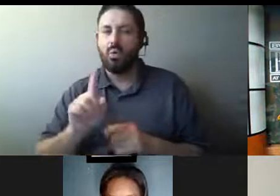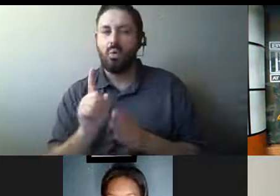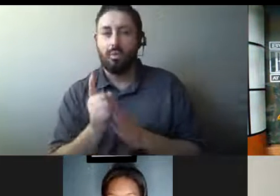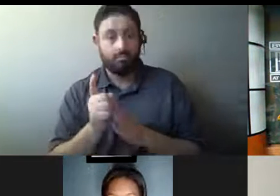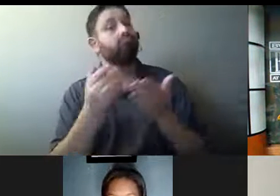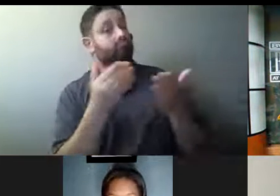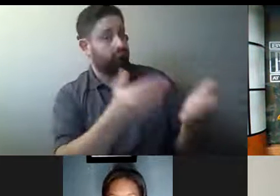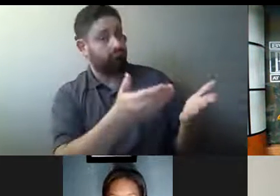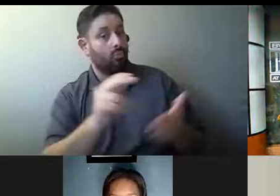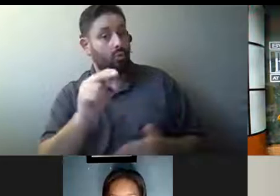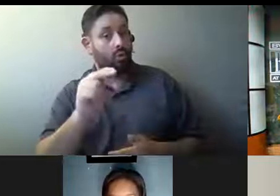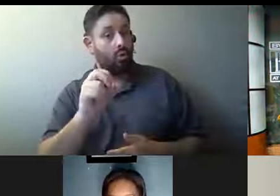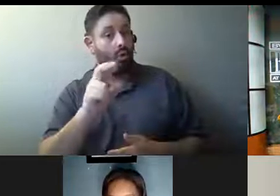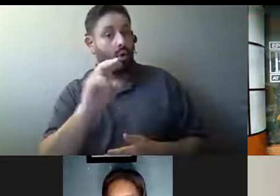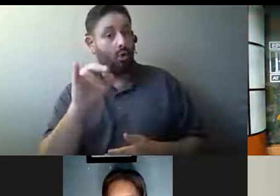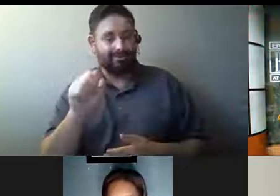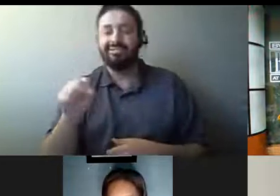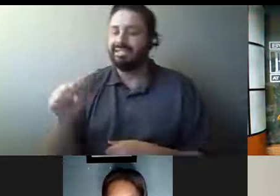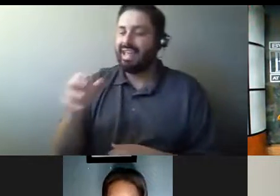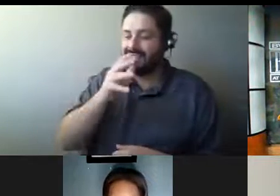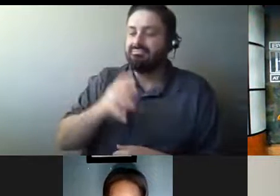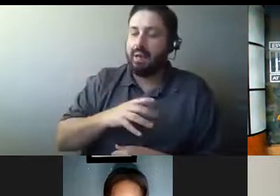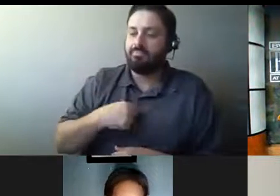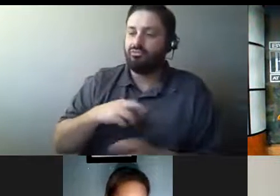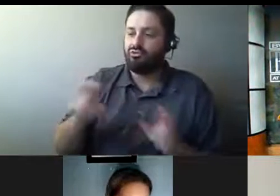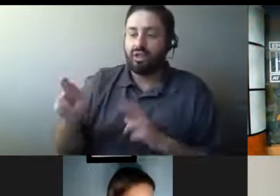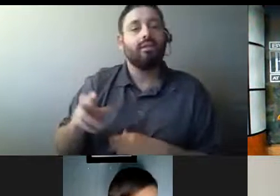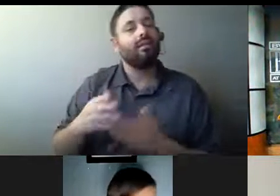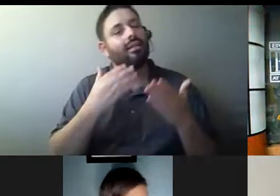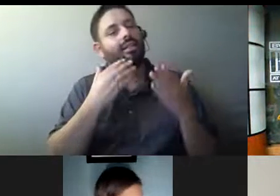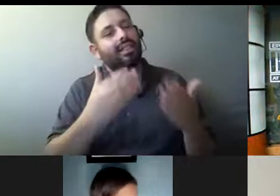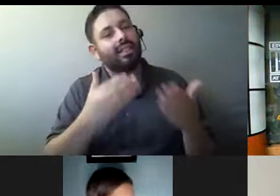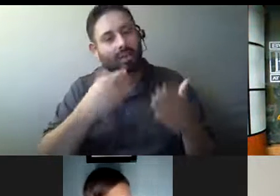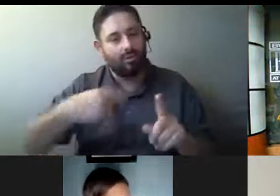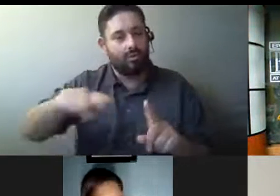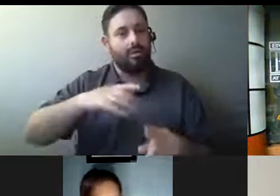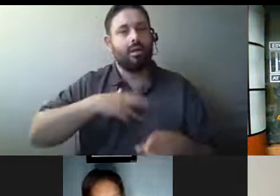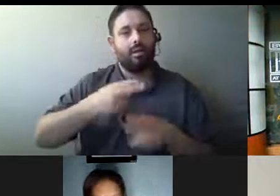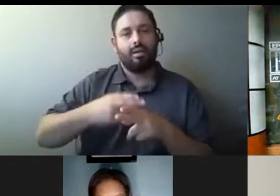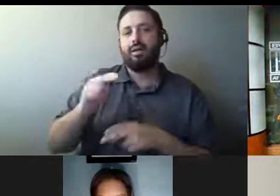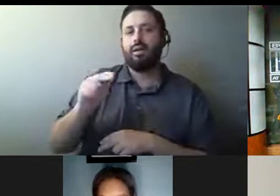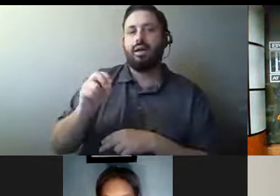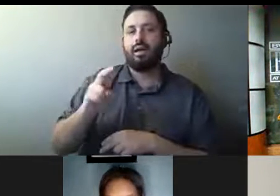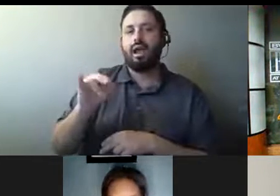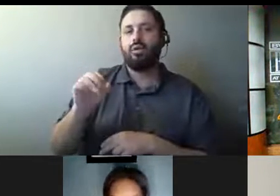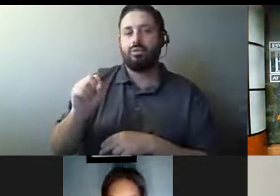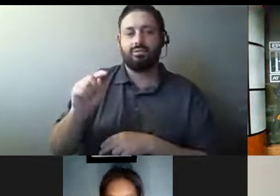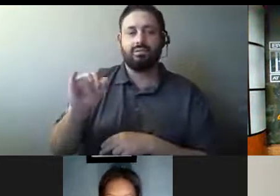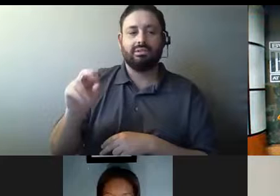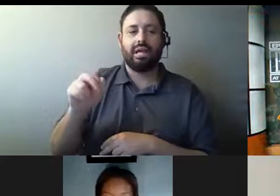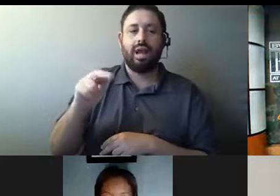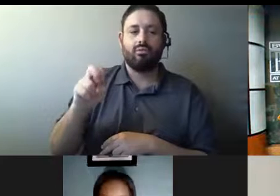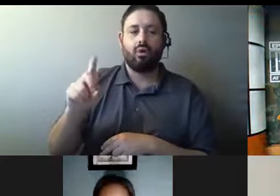And Norris, you ready? Yes, ma'am. Yes, ma'am. Okay, go for it. Thank you, guys. My name is Norris Tyrone Darden, and why am I running